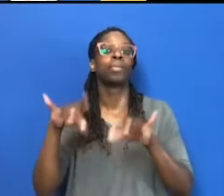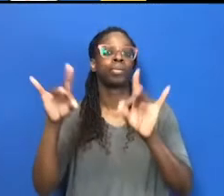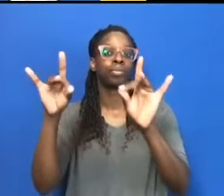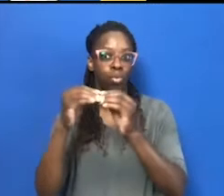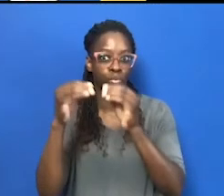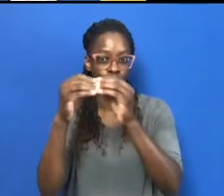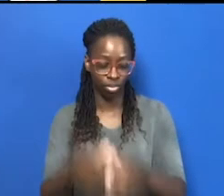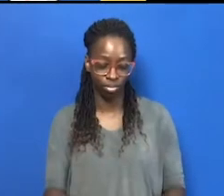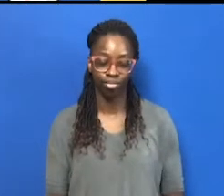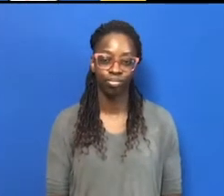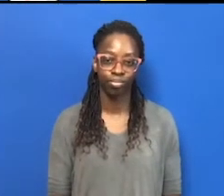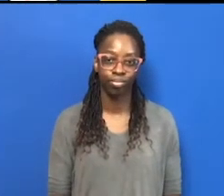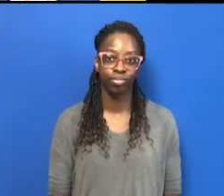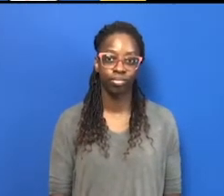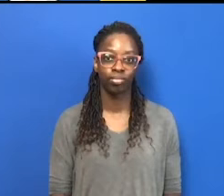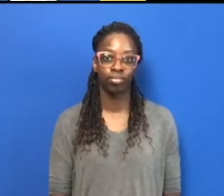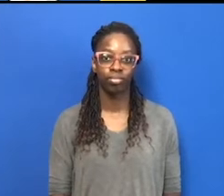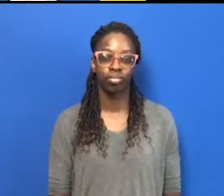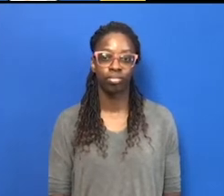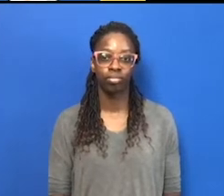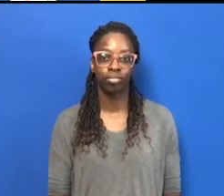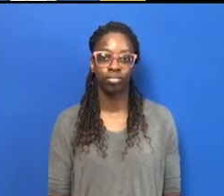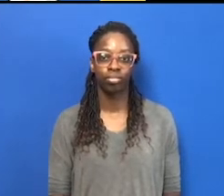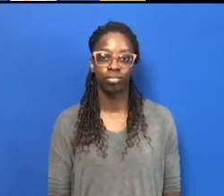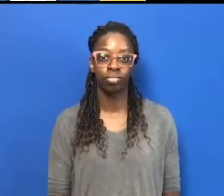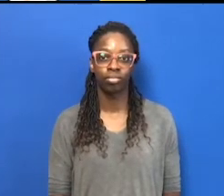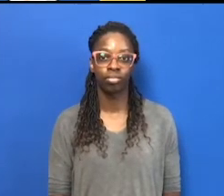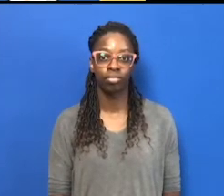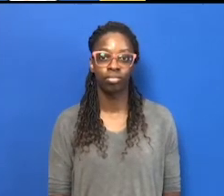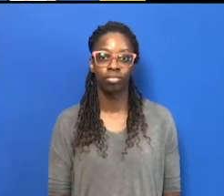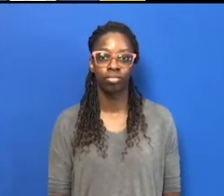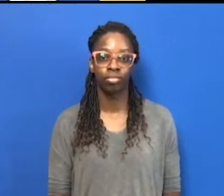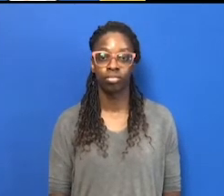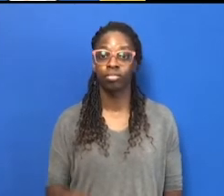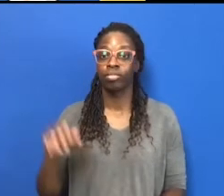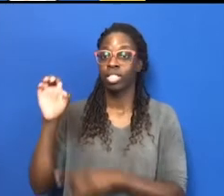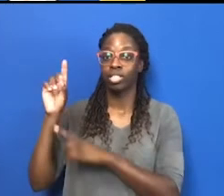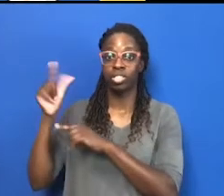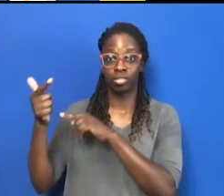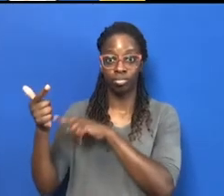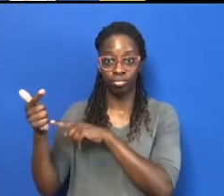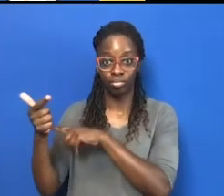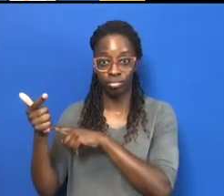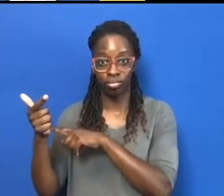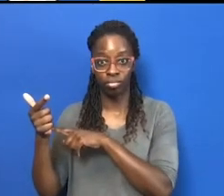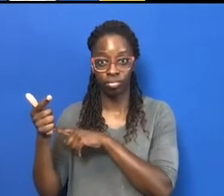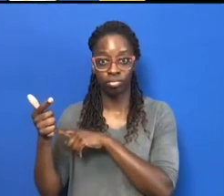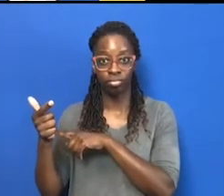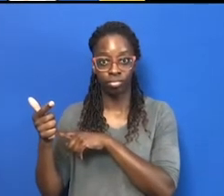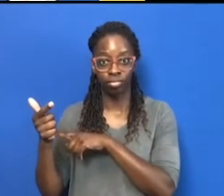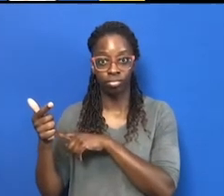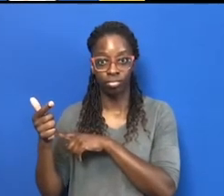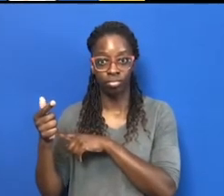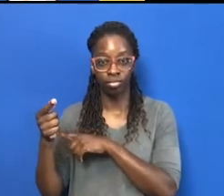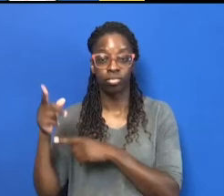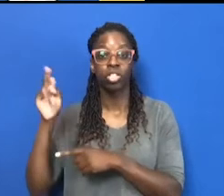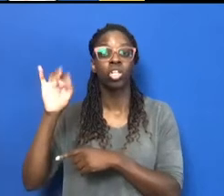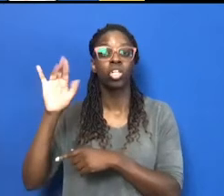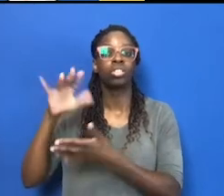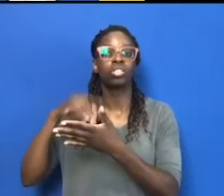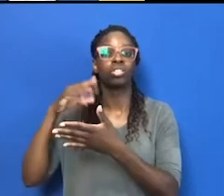While the purpose of the Early Learning Guideline Review was to determine to what extent states are addressing